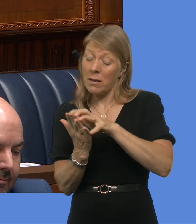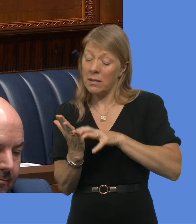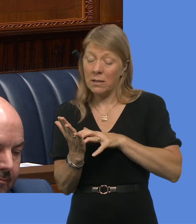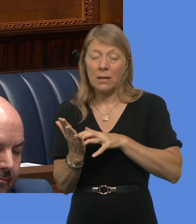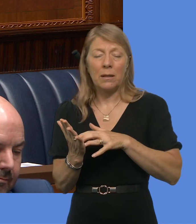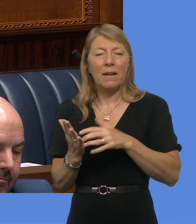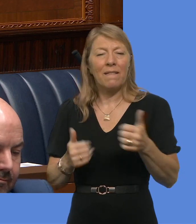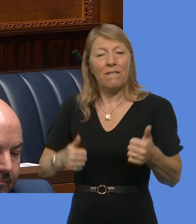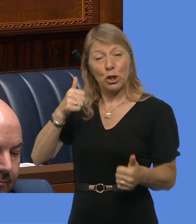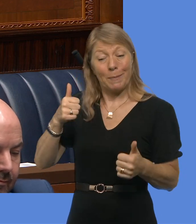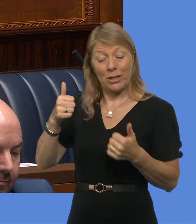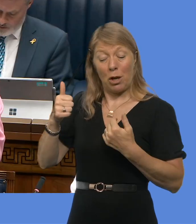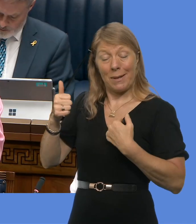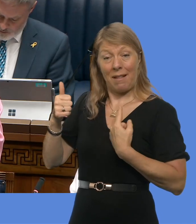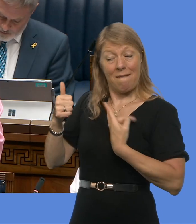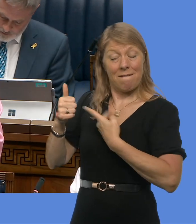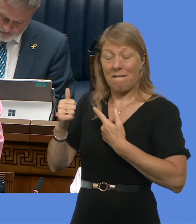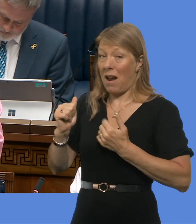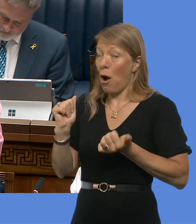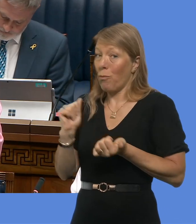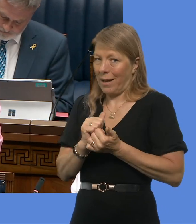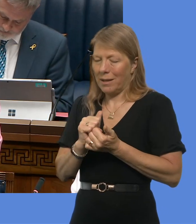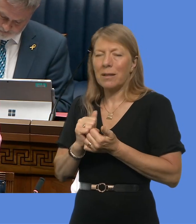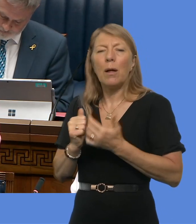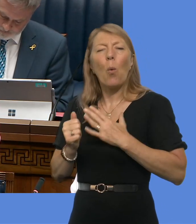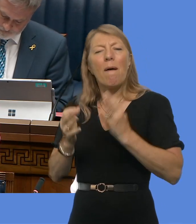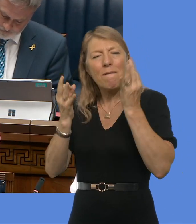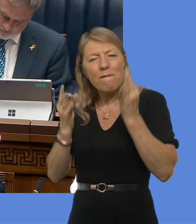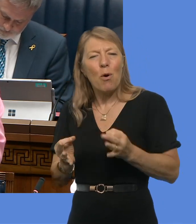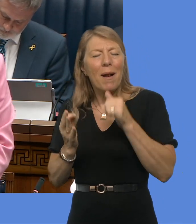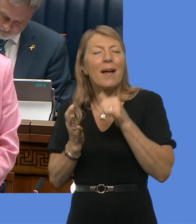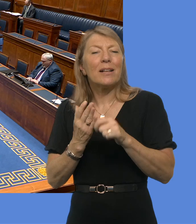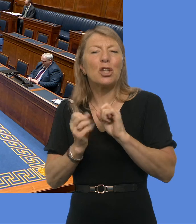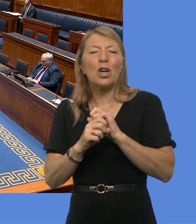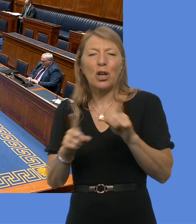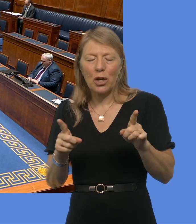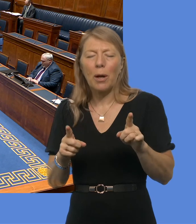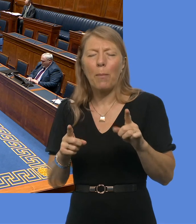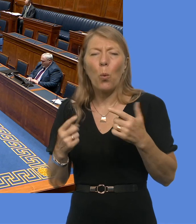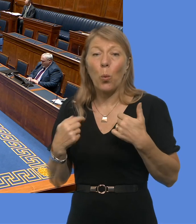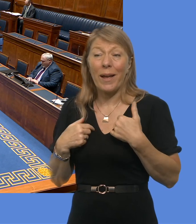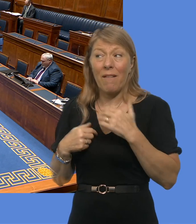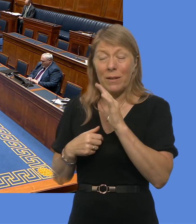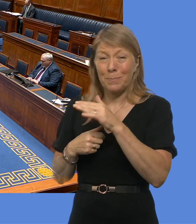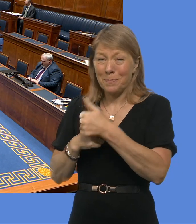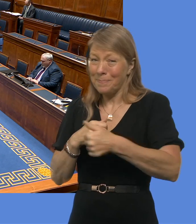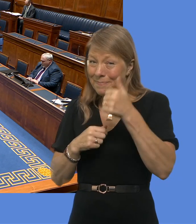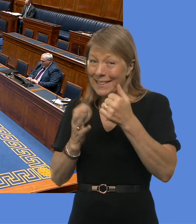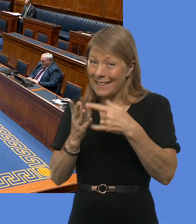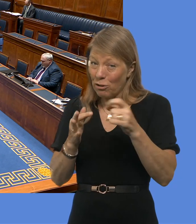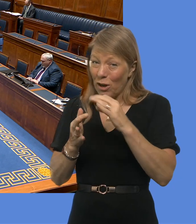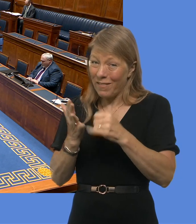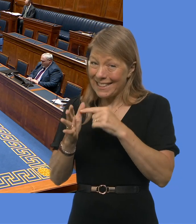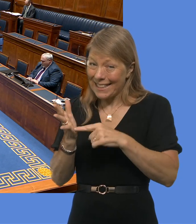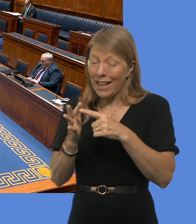with, and we are intending to write formally, but we have raised this through other channels as well, directly to the Secretary of State and to the UK Government. Sherry